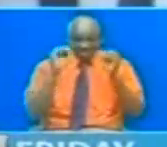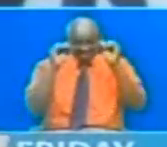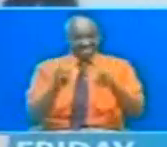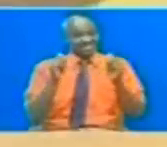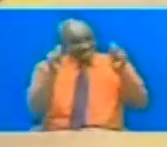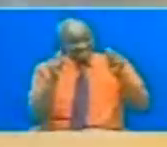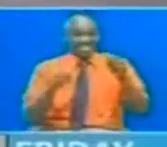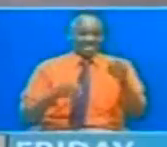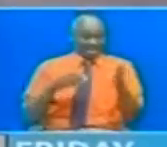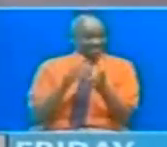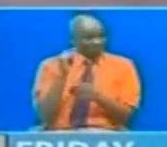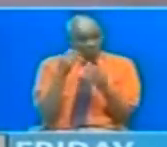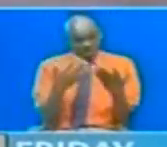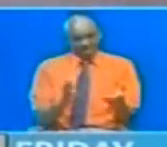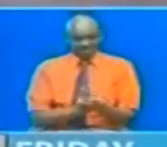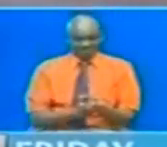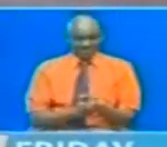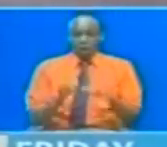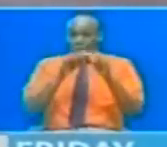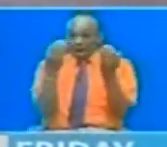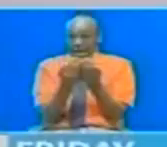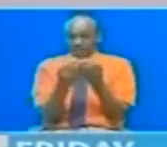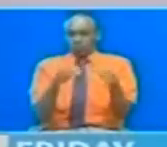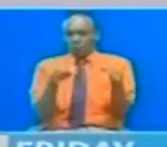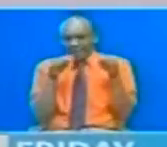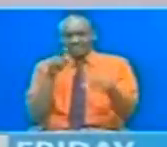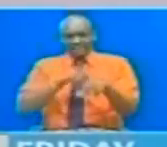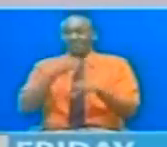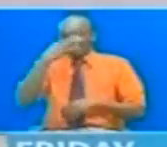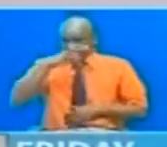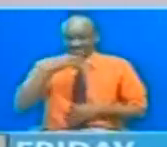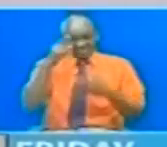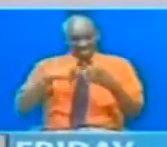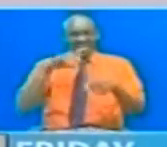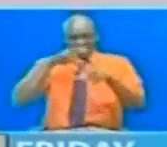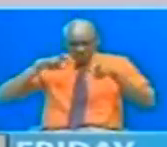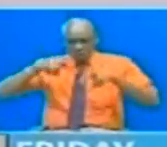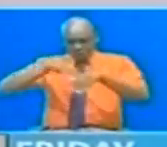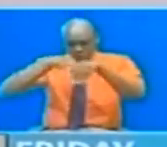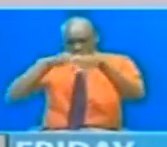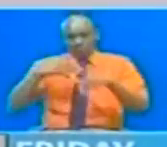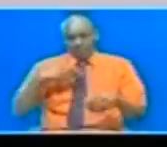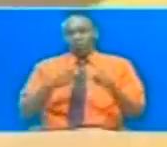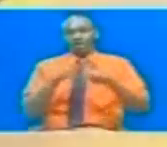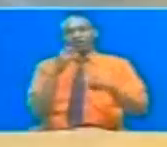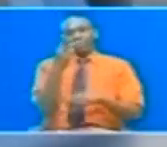illegal. And the world stands still as France hunts down gunmen who killed 12.